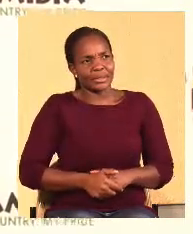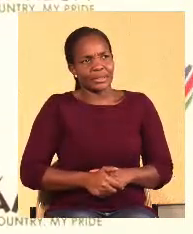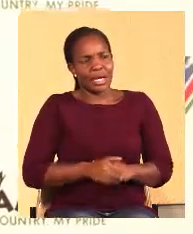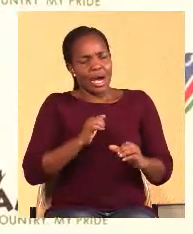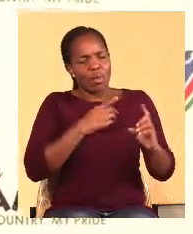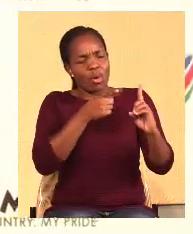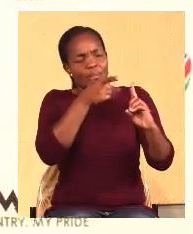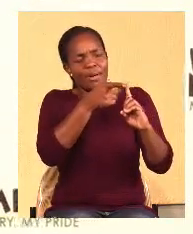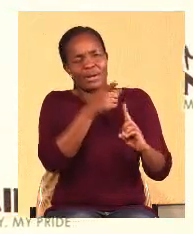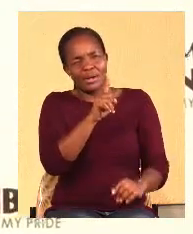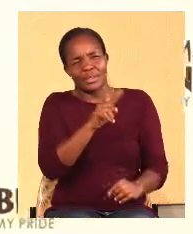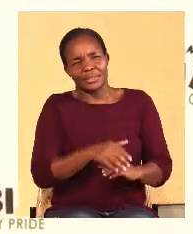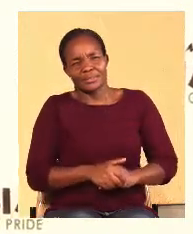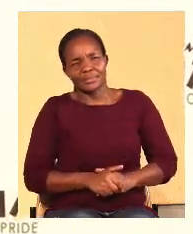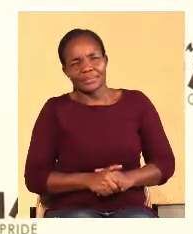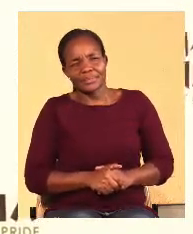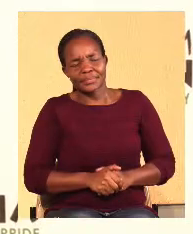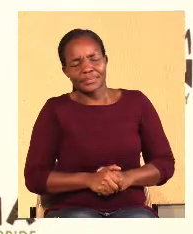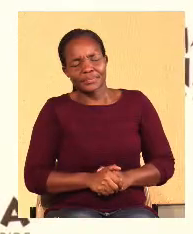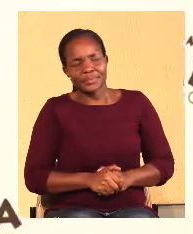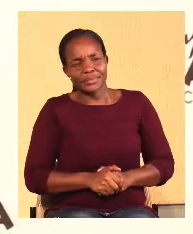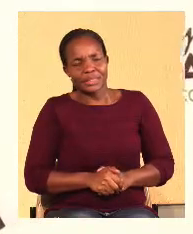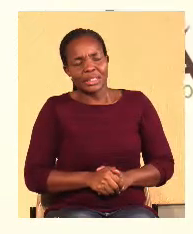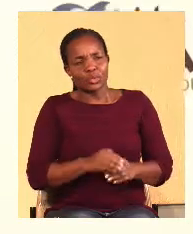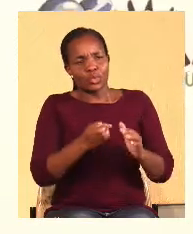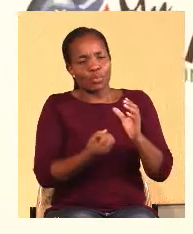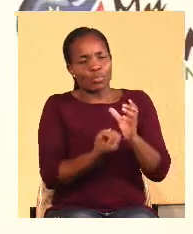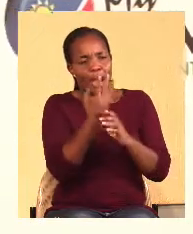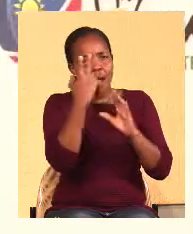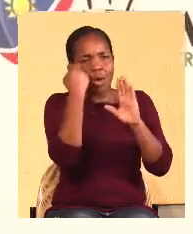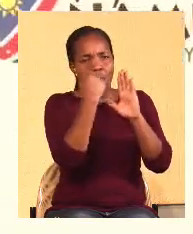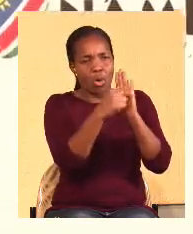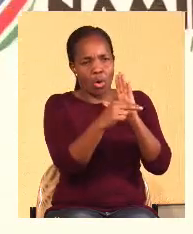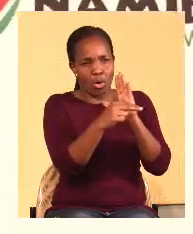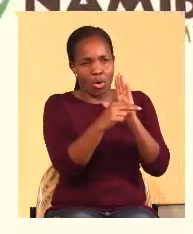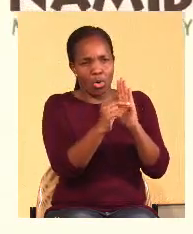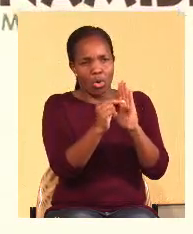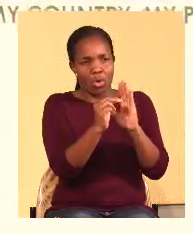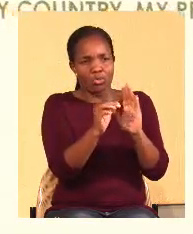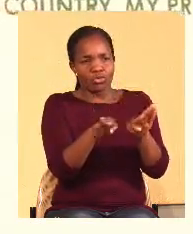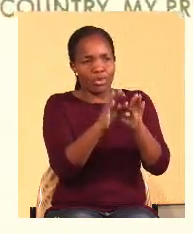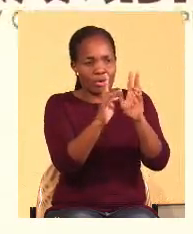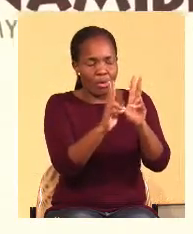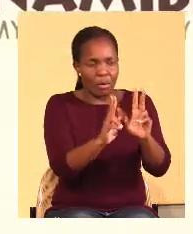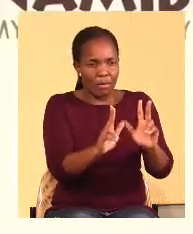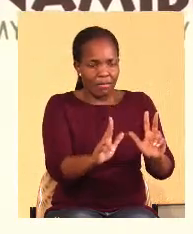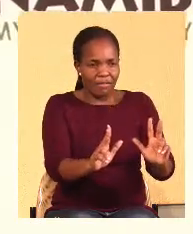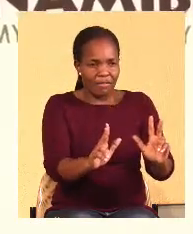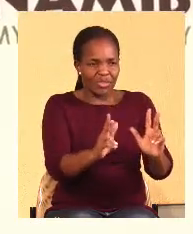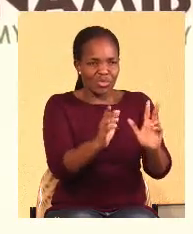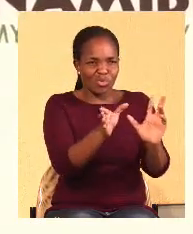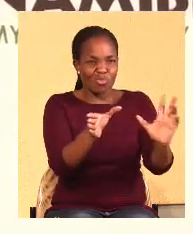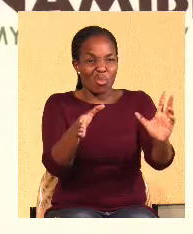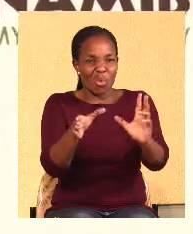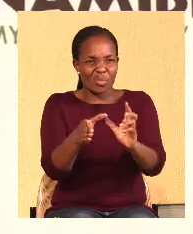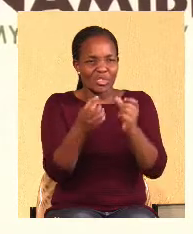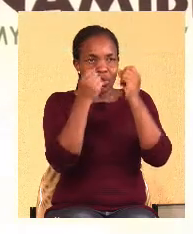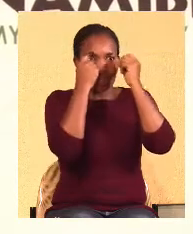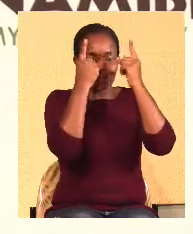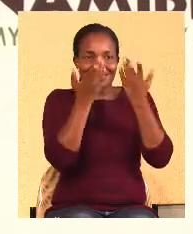intention to make a law that is probably more understandable and user-friendly is